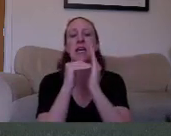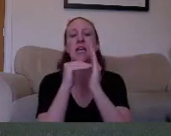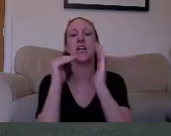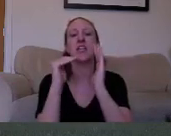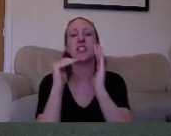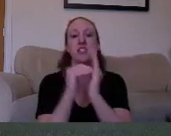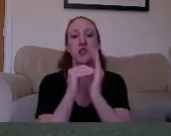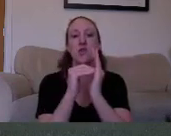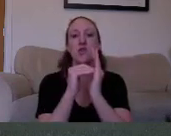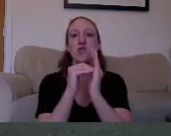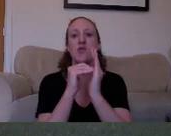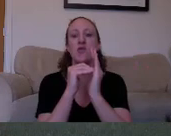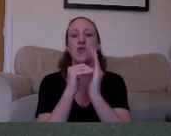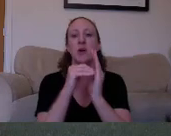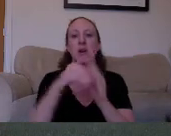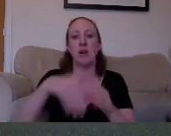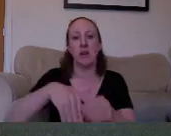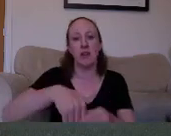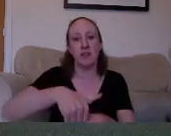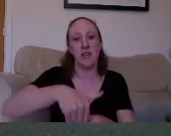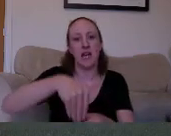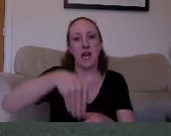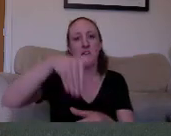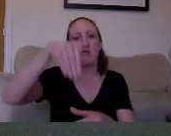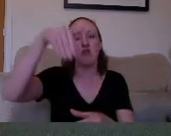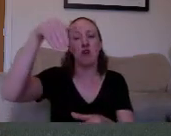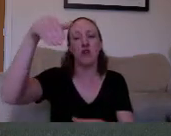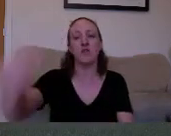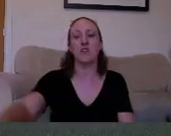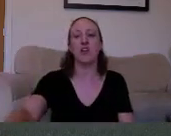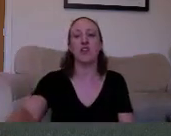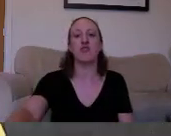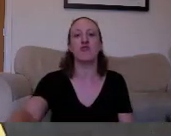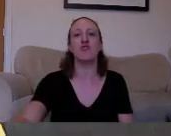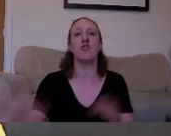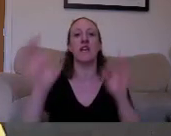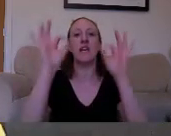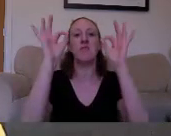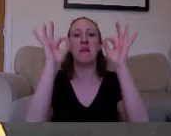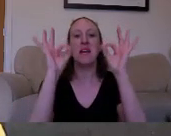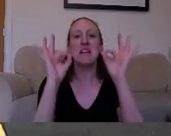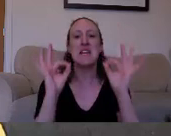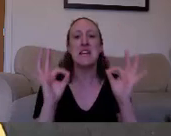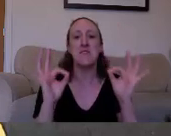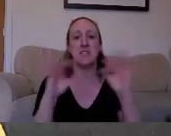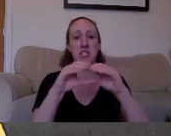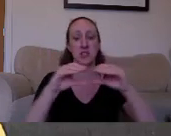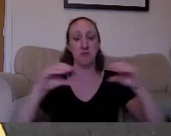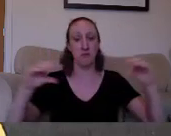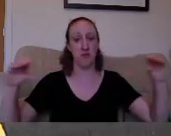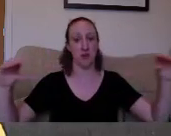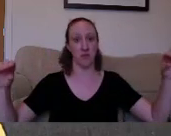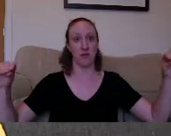zaggity, zoom!" Then out rose a truly